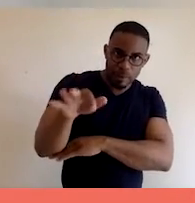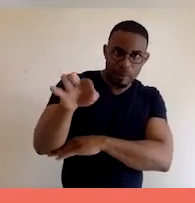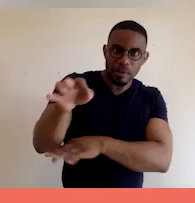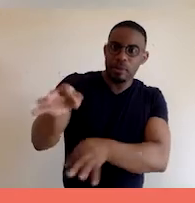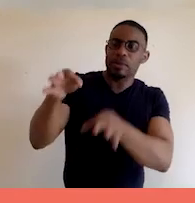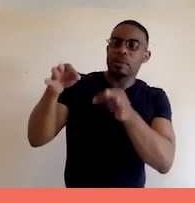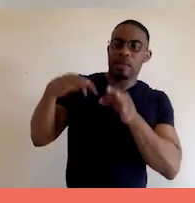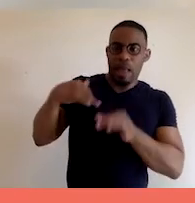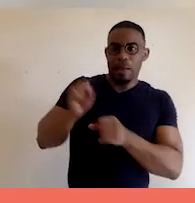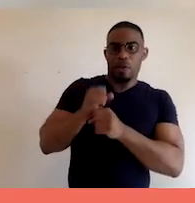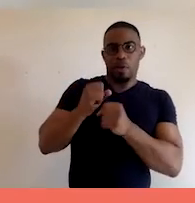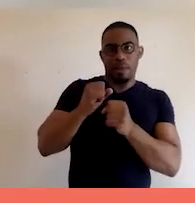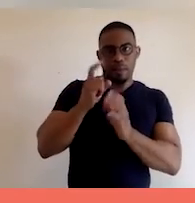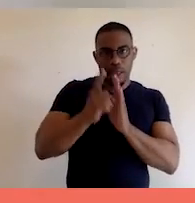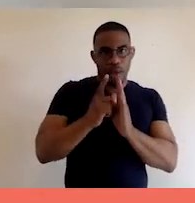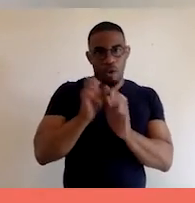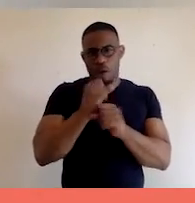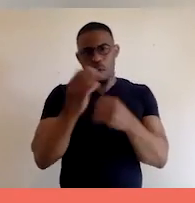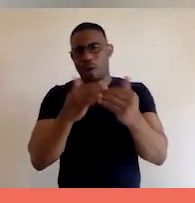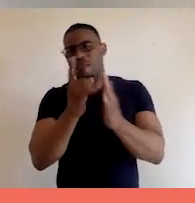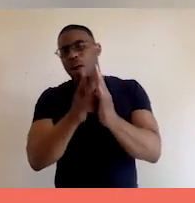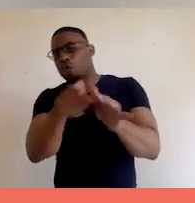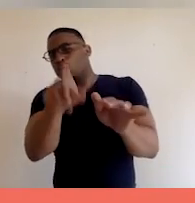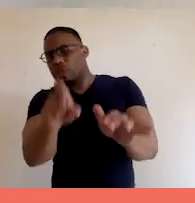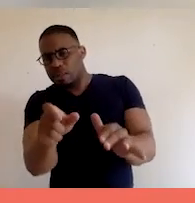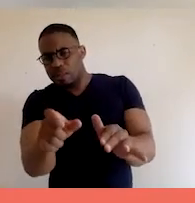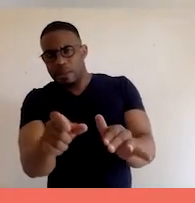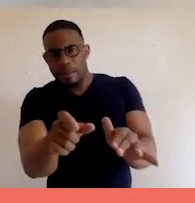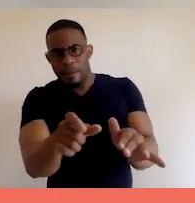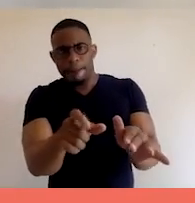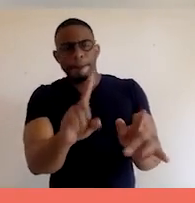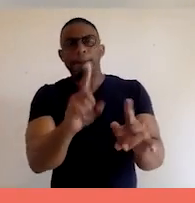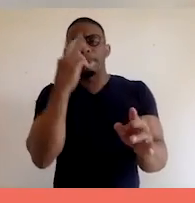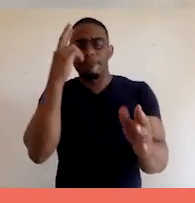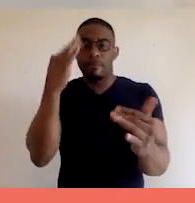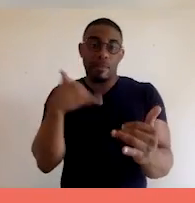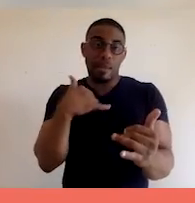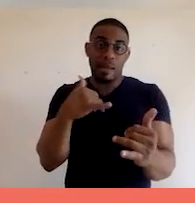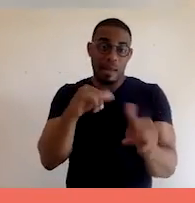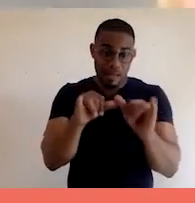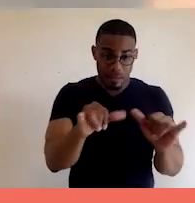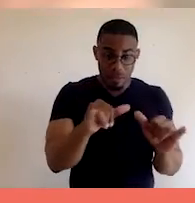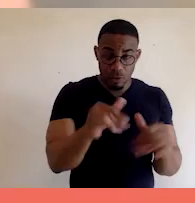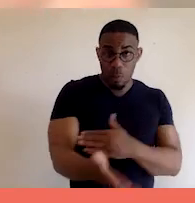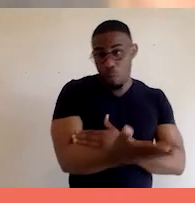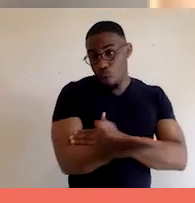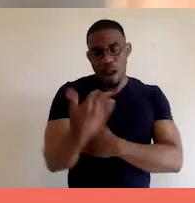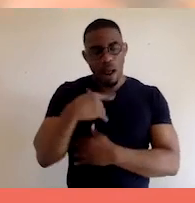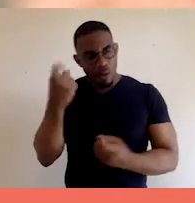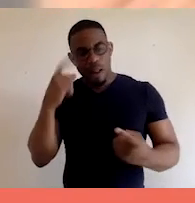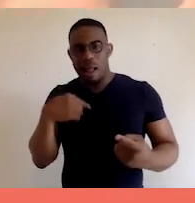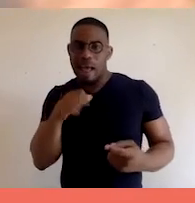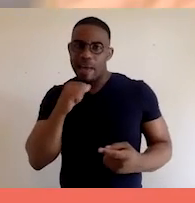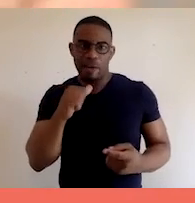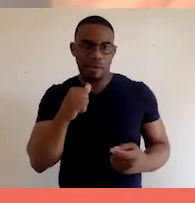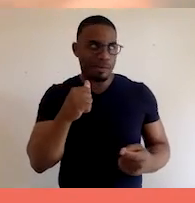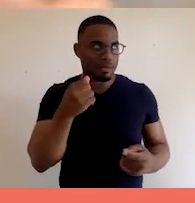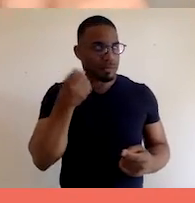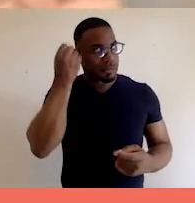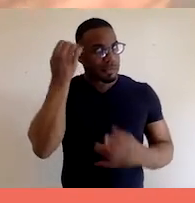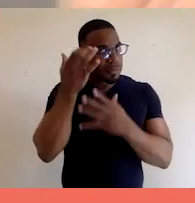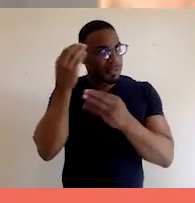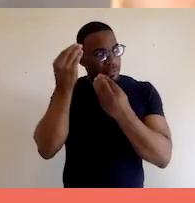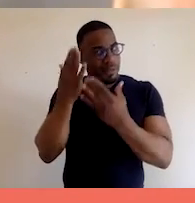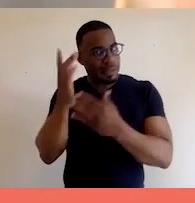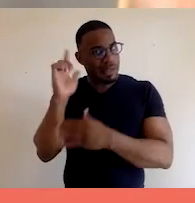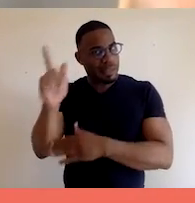I had to create the hours. Create whatever hours whenever you need it. Only reason why I stick to the mornings, I realize I don't retain as much